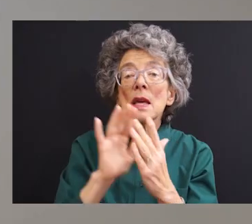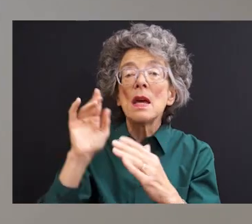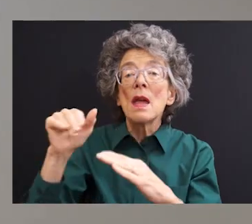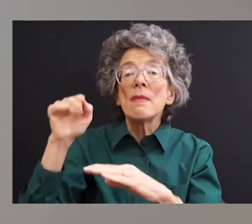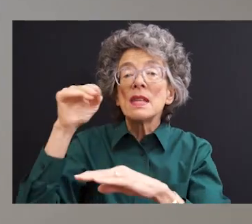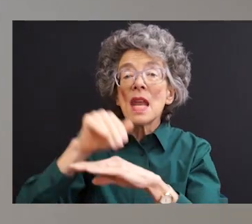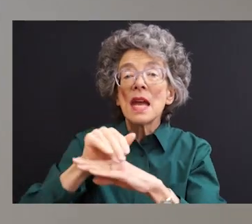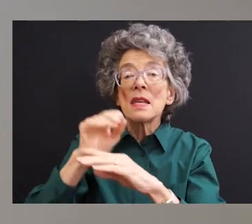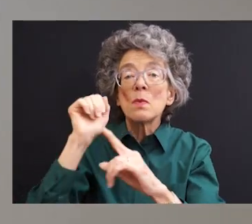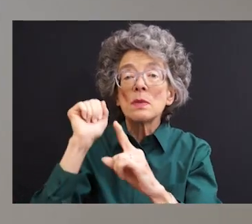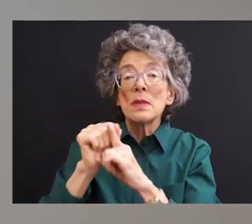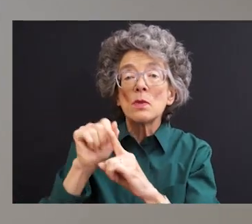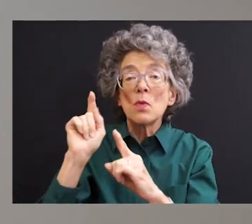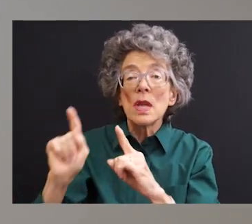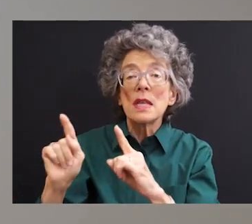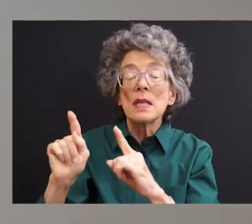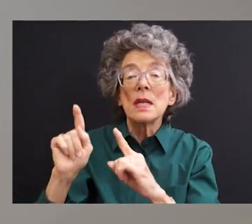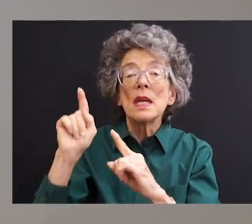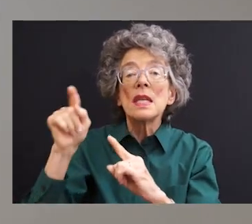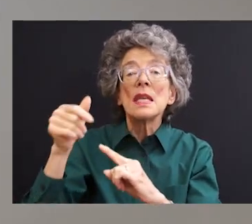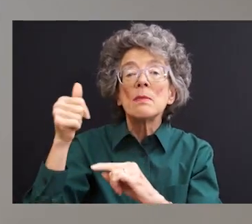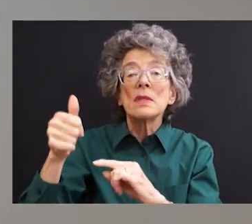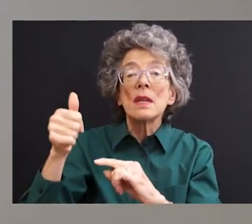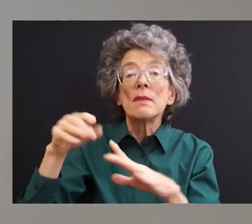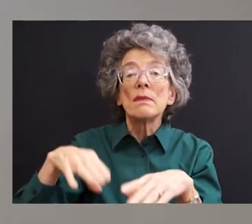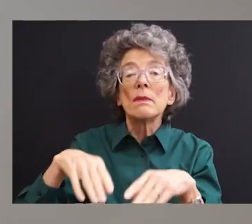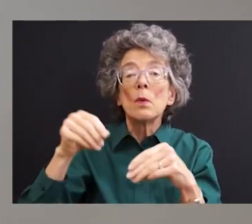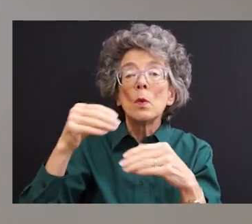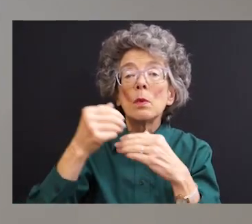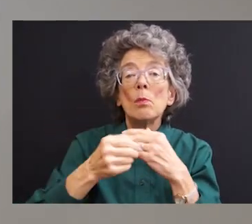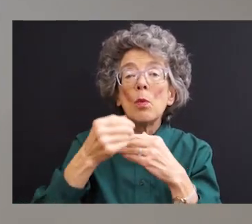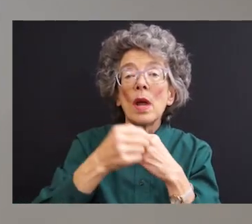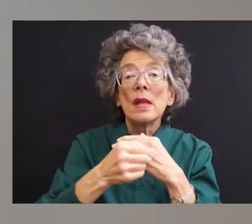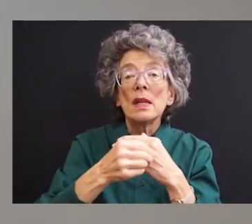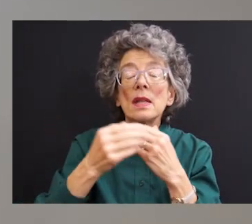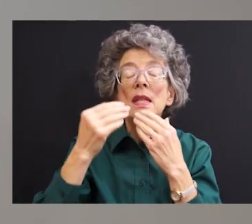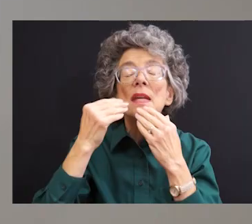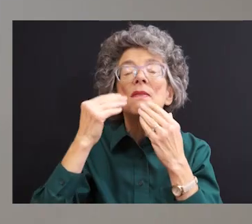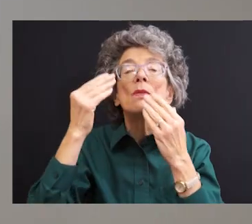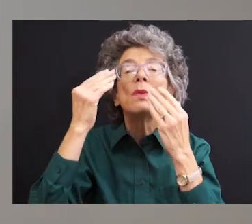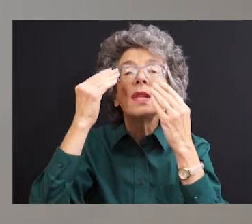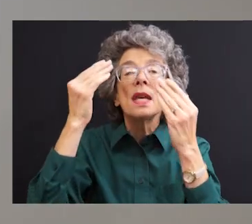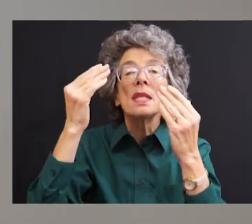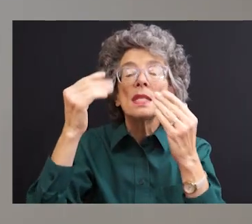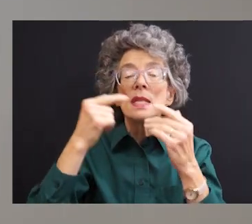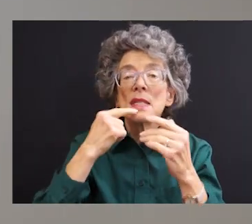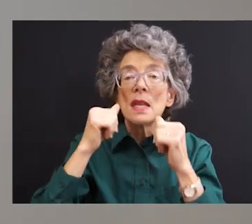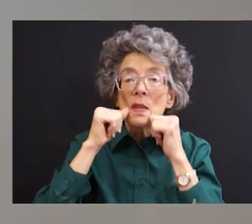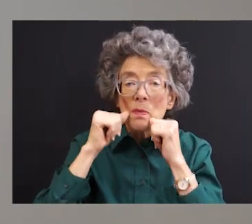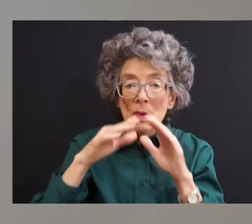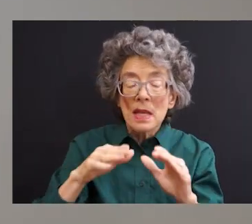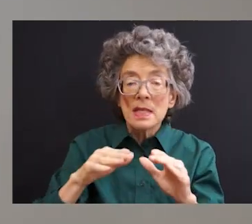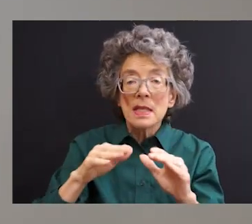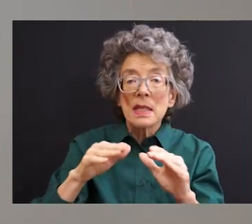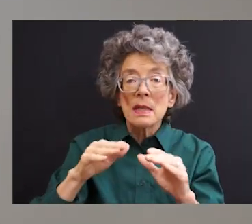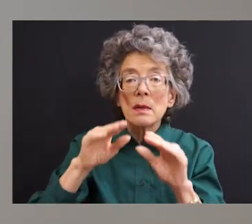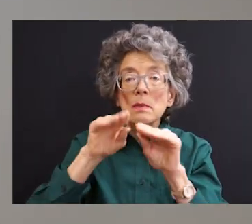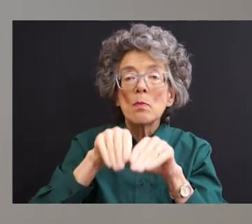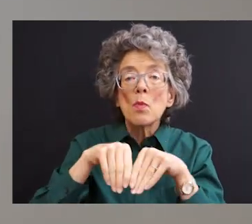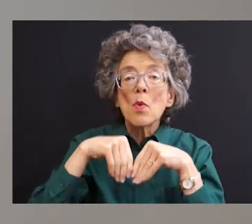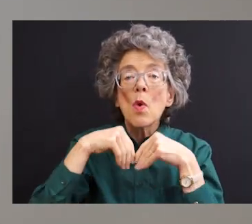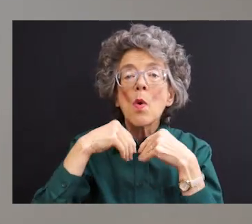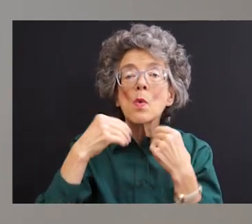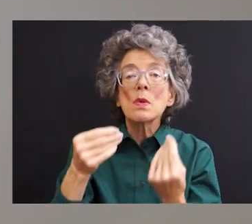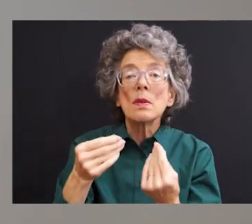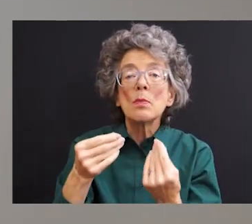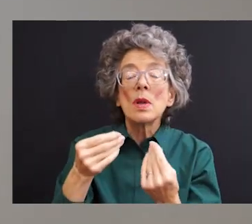For on the night he was betrayed, he himself took bread, and giving you thanks, he said the blessing, broke